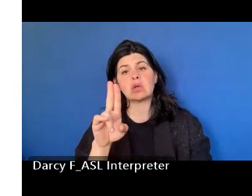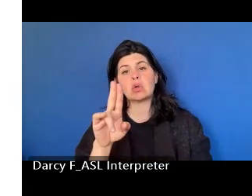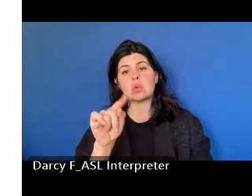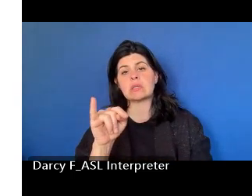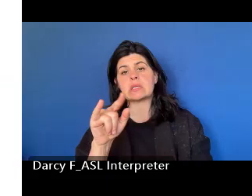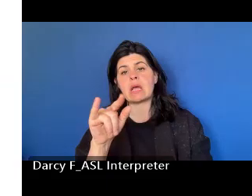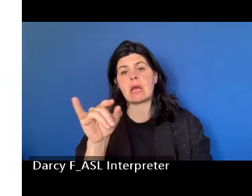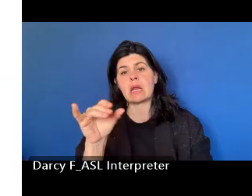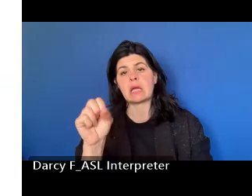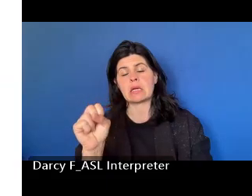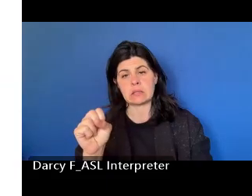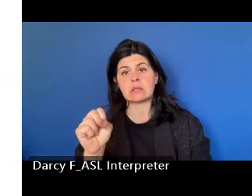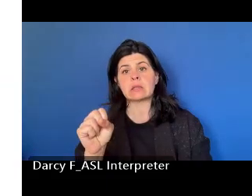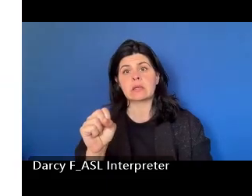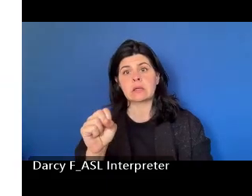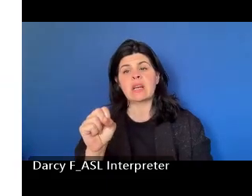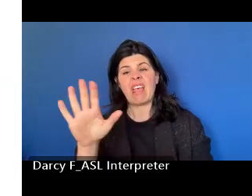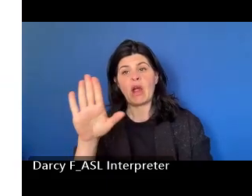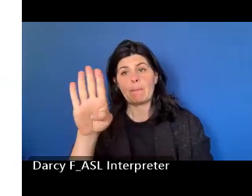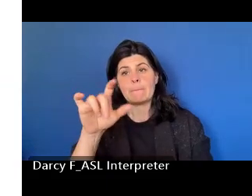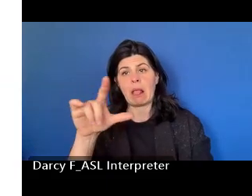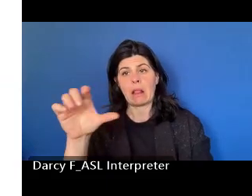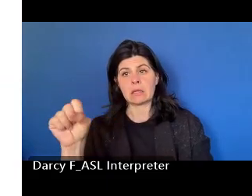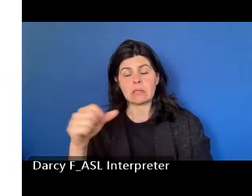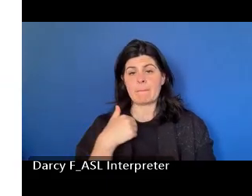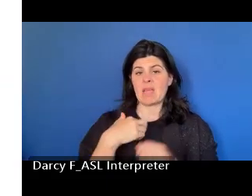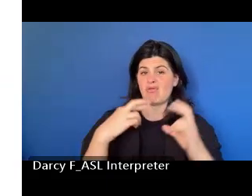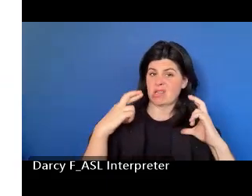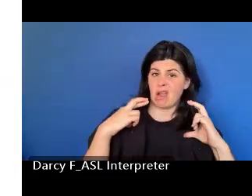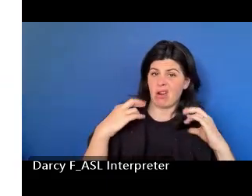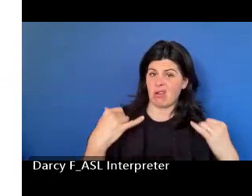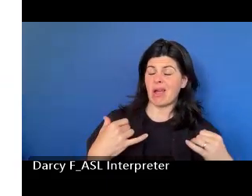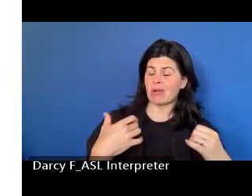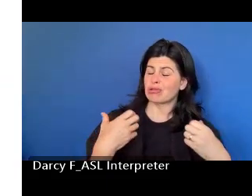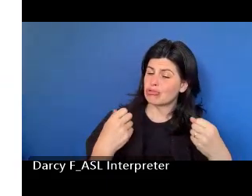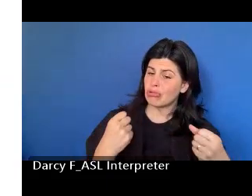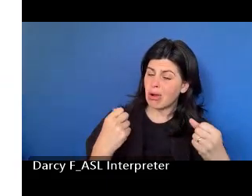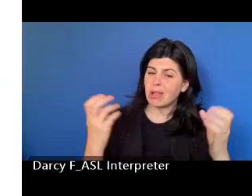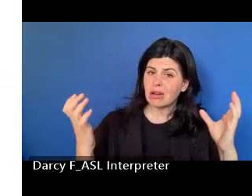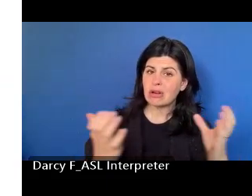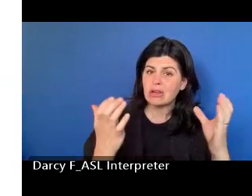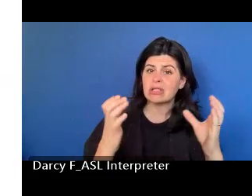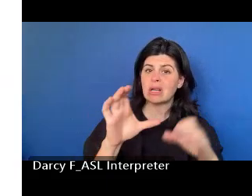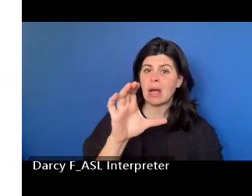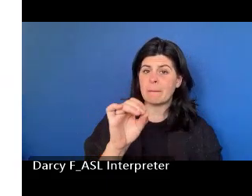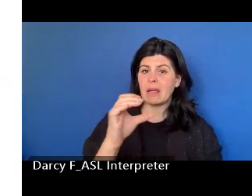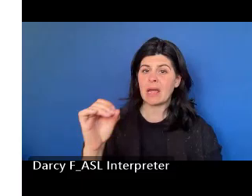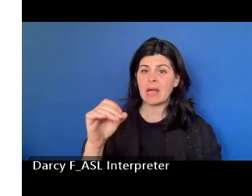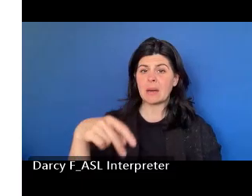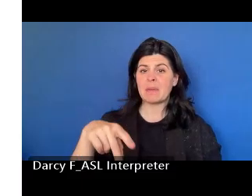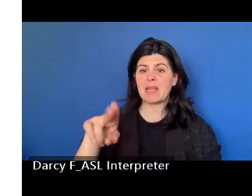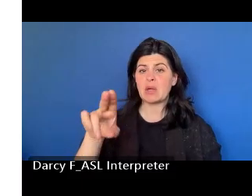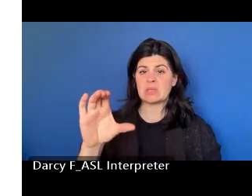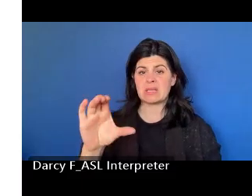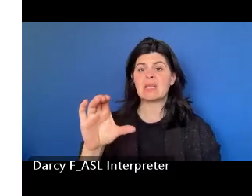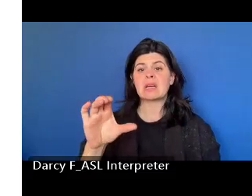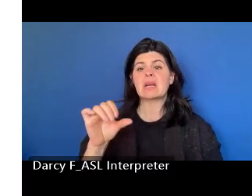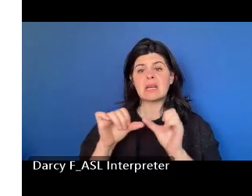who's now a retiree, I would strongly encourage the company and the PUC to maintain our